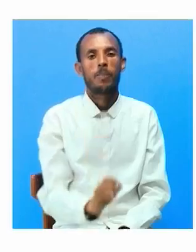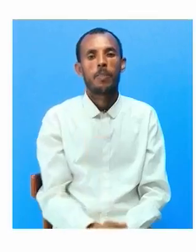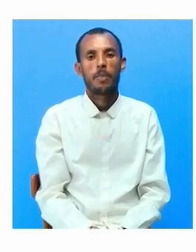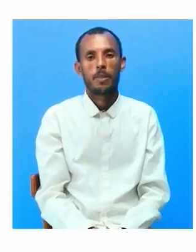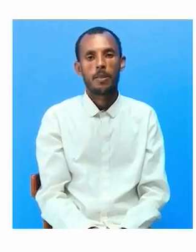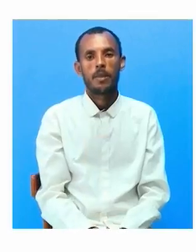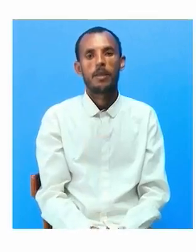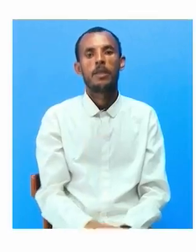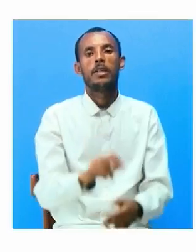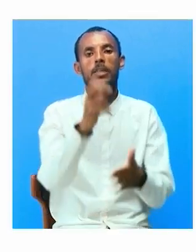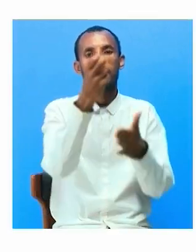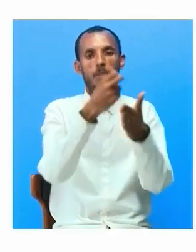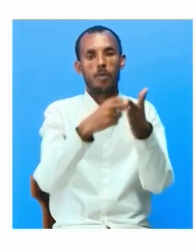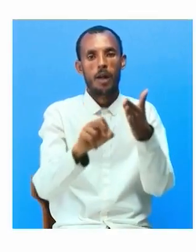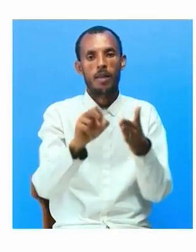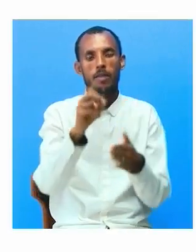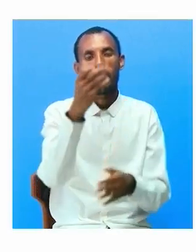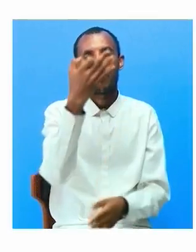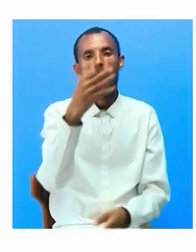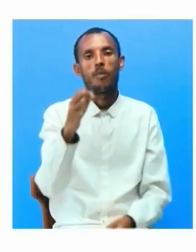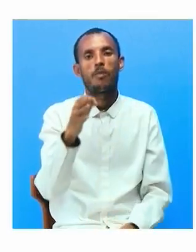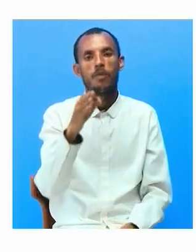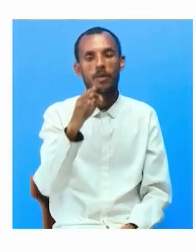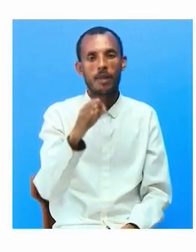an integer